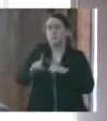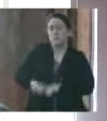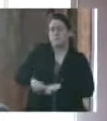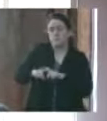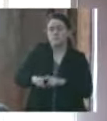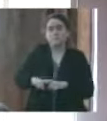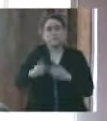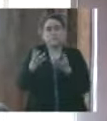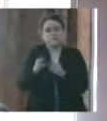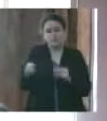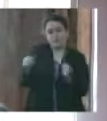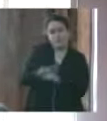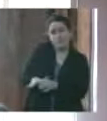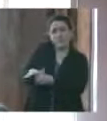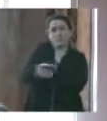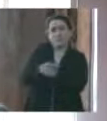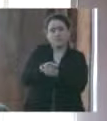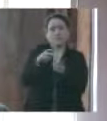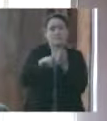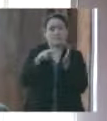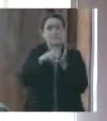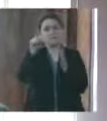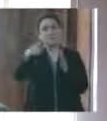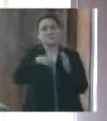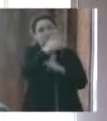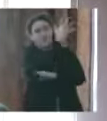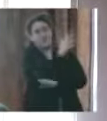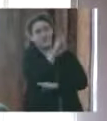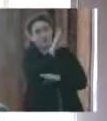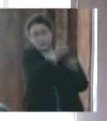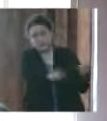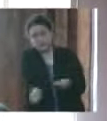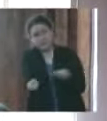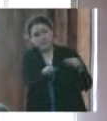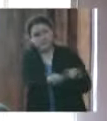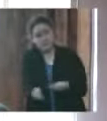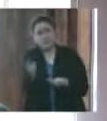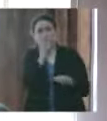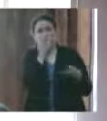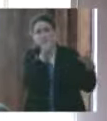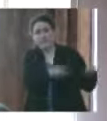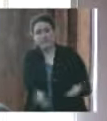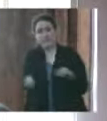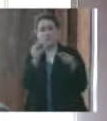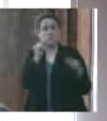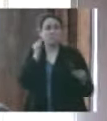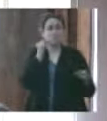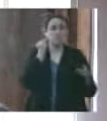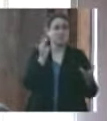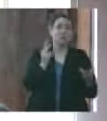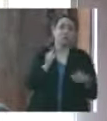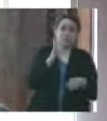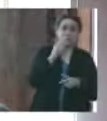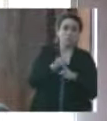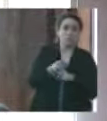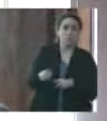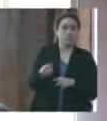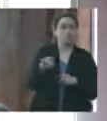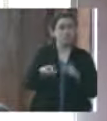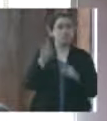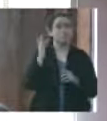services. So therefore, I would argue that when we, for instance, do our green accounting studies and come up with numbers